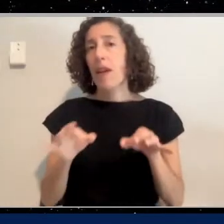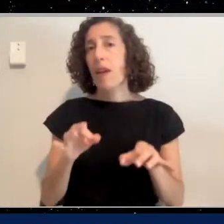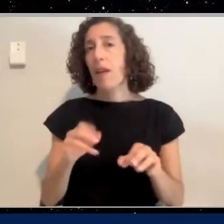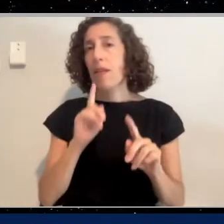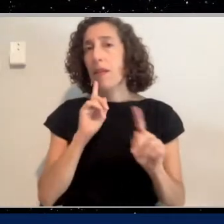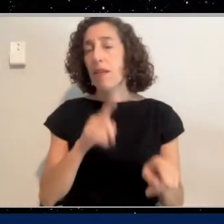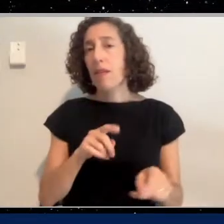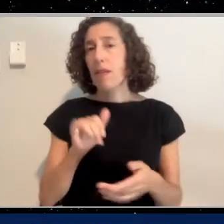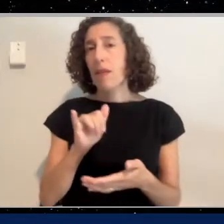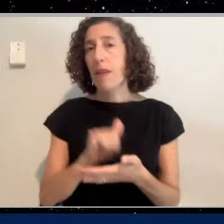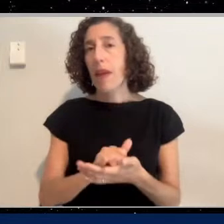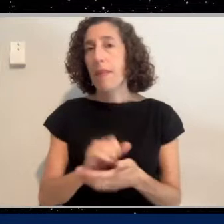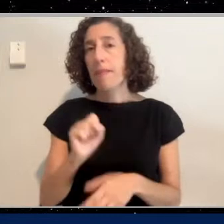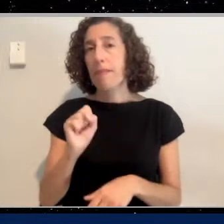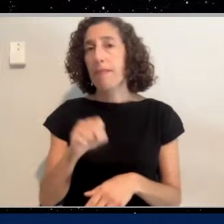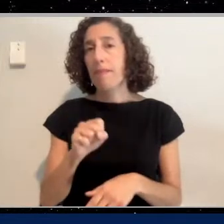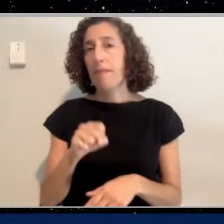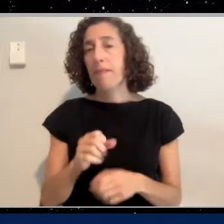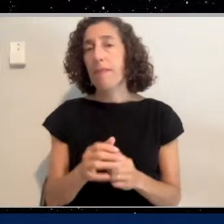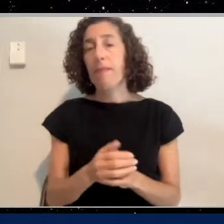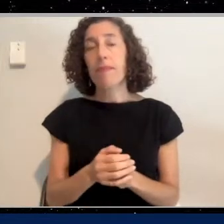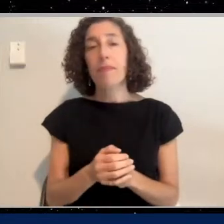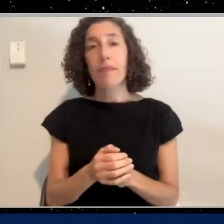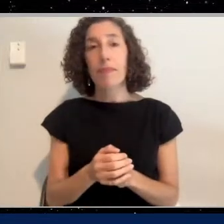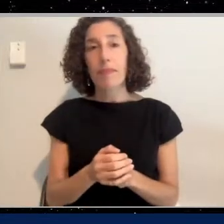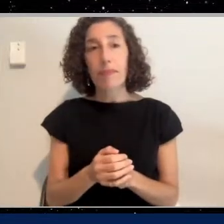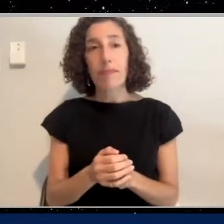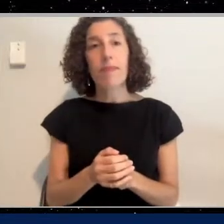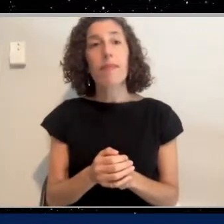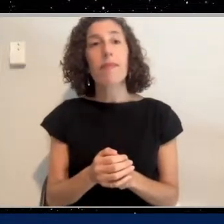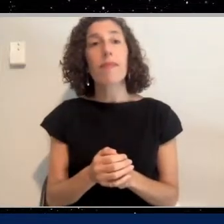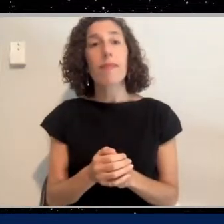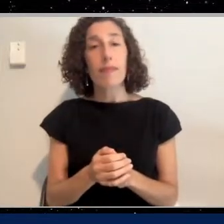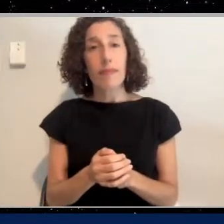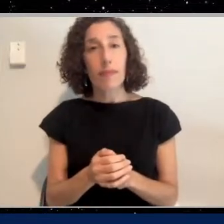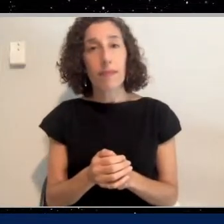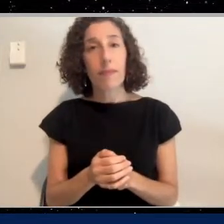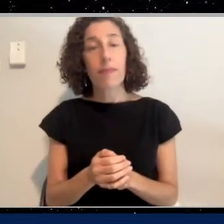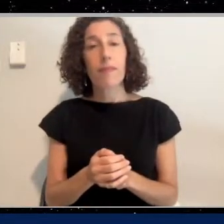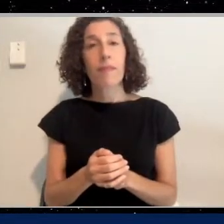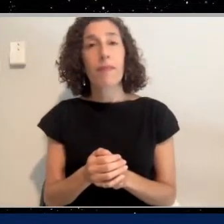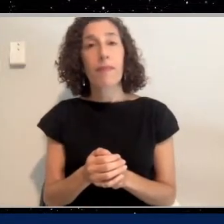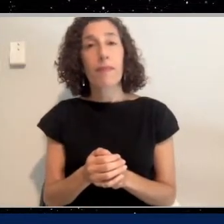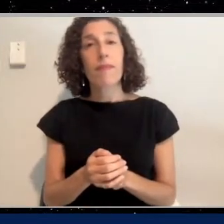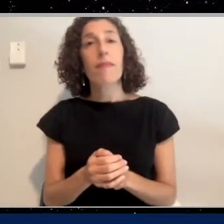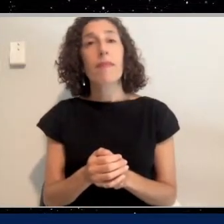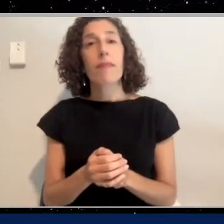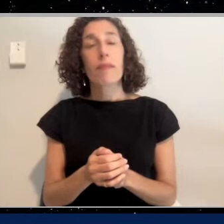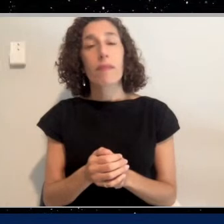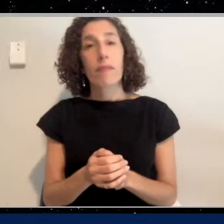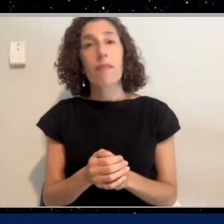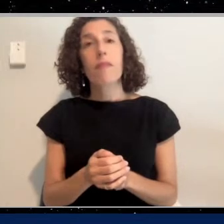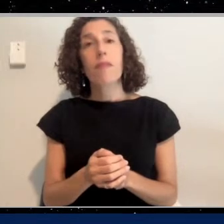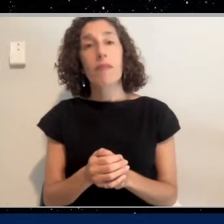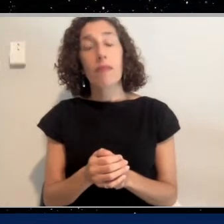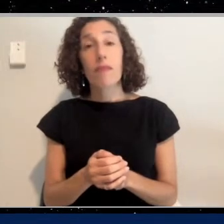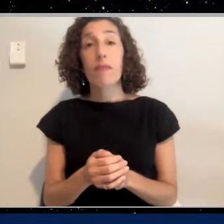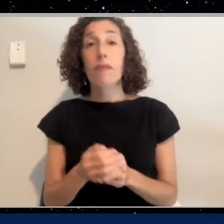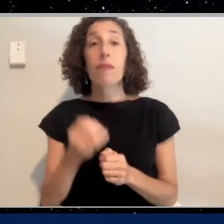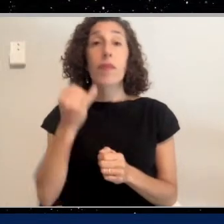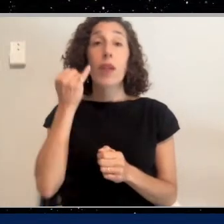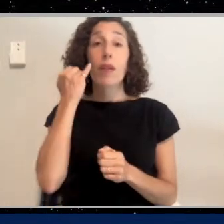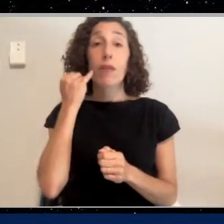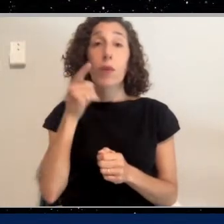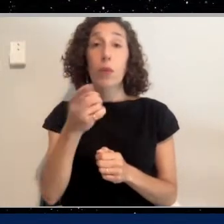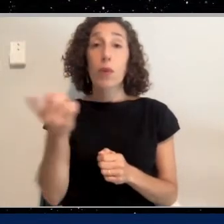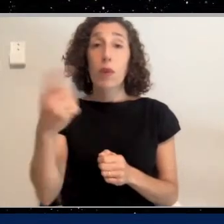folks that come in to self-guide. So say you're just a visitor walking through the front door. We have a lot of different things that